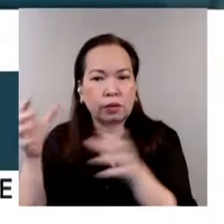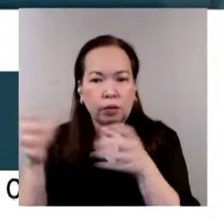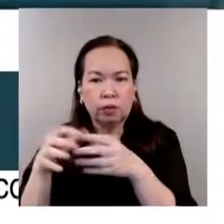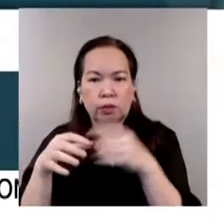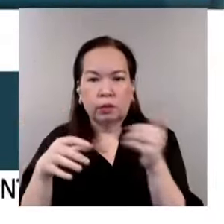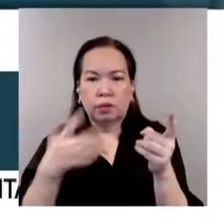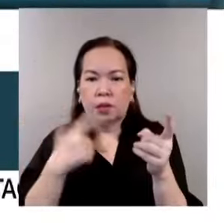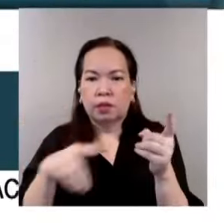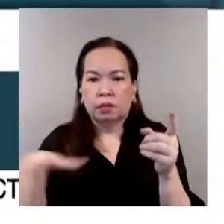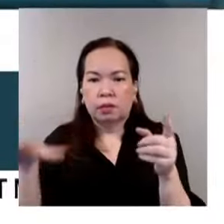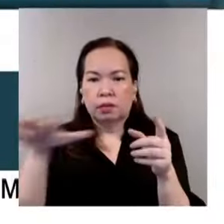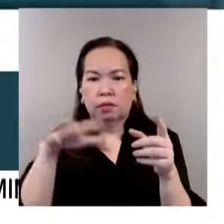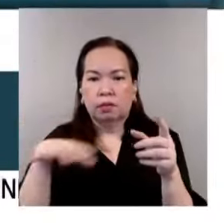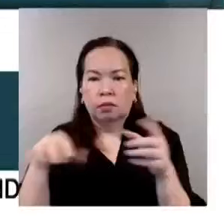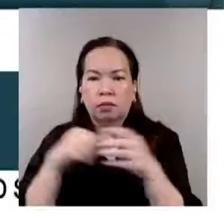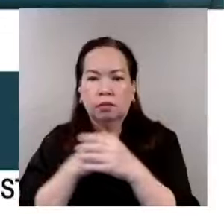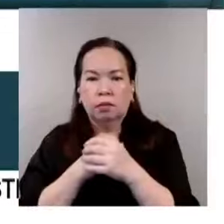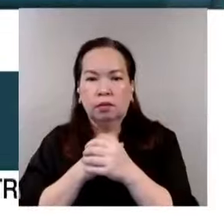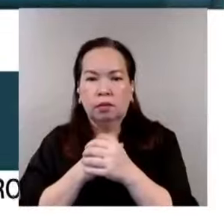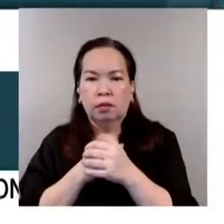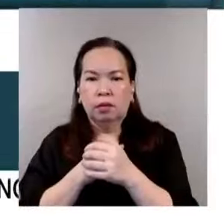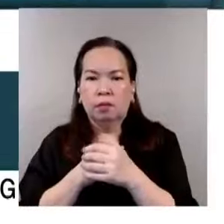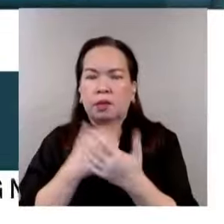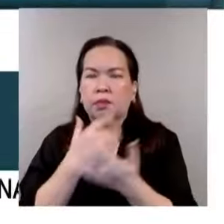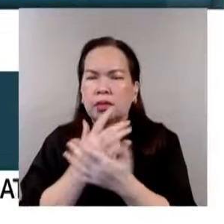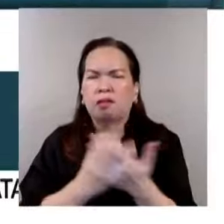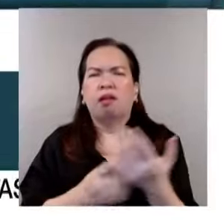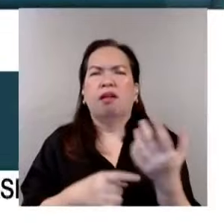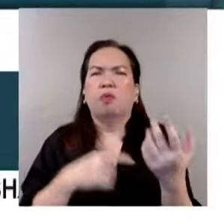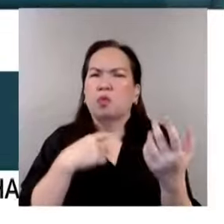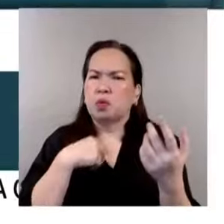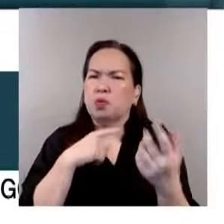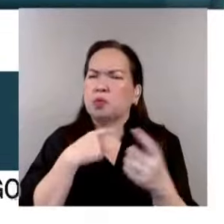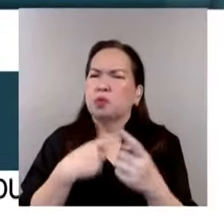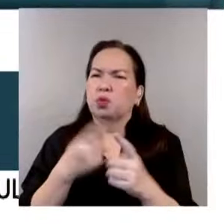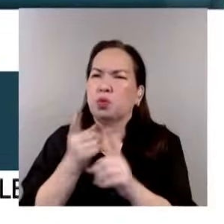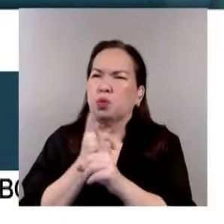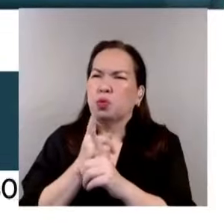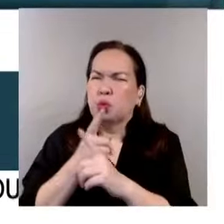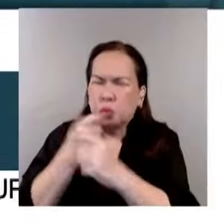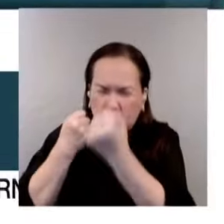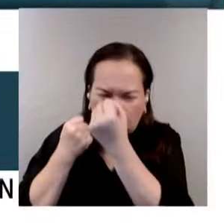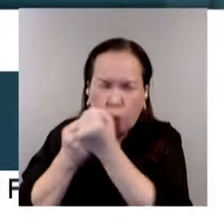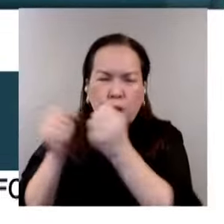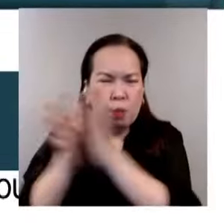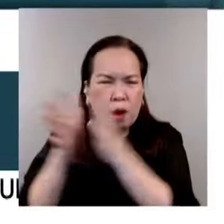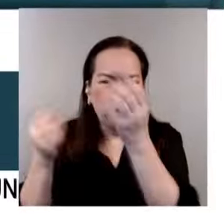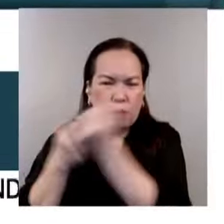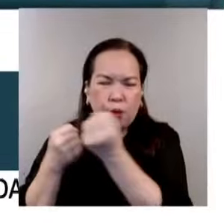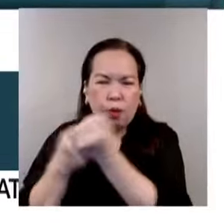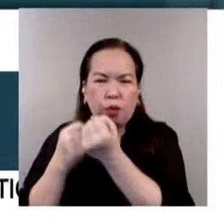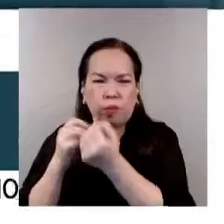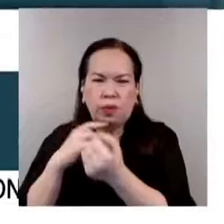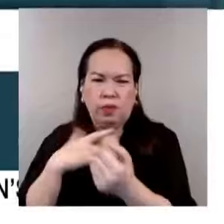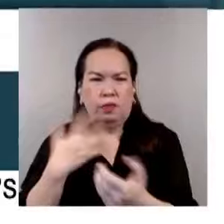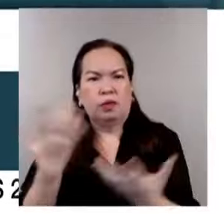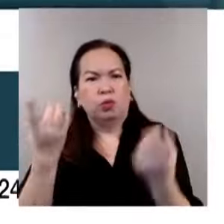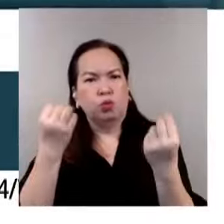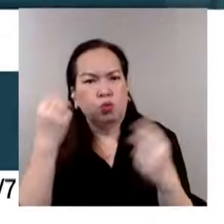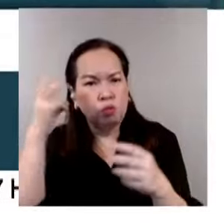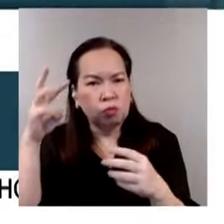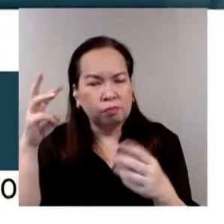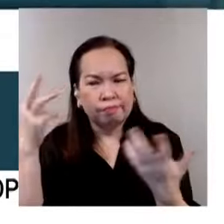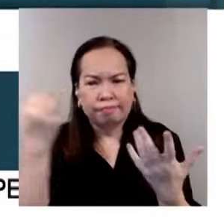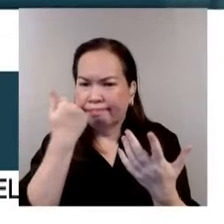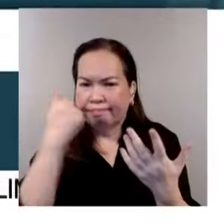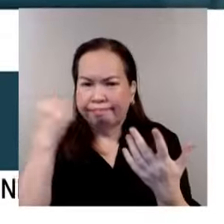be blind followers or fanatics that you know might do something. And our security,